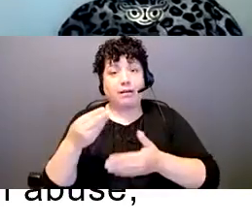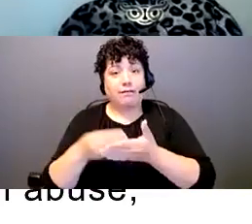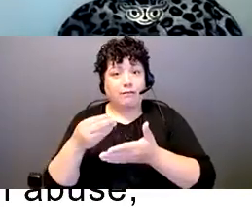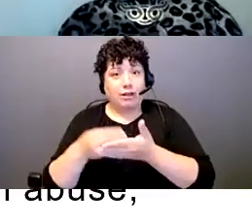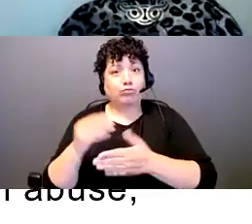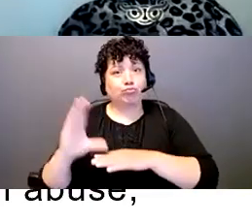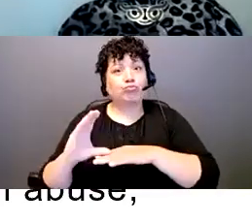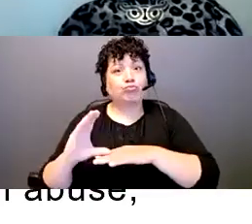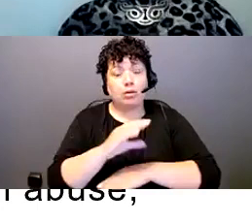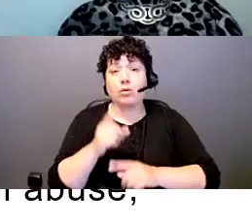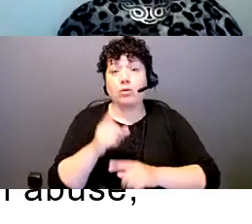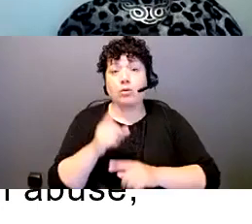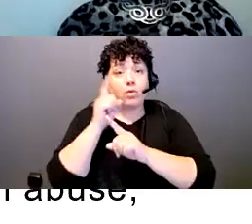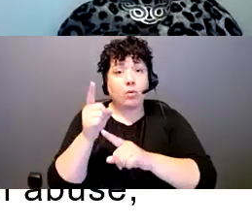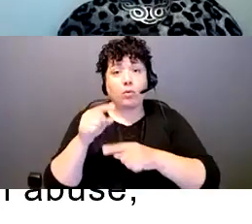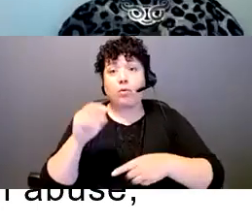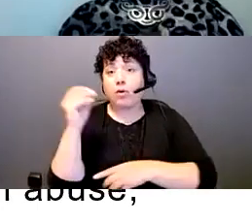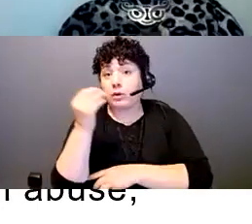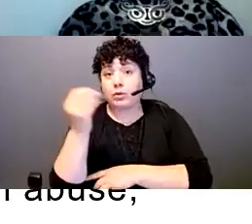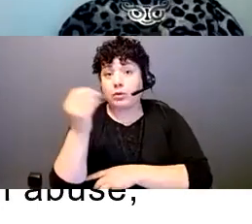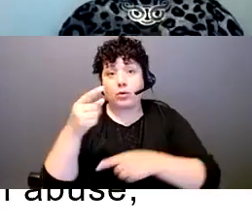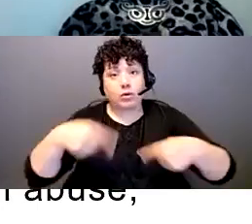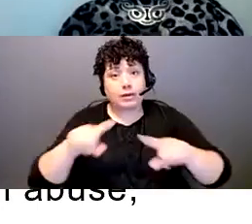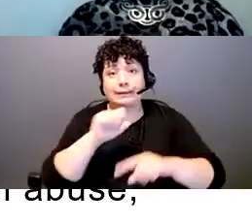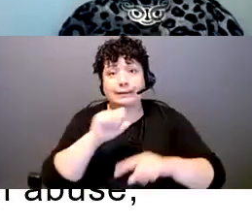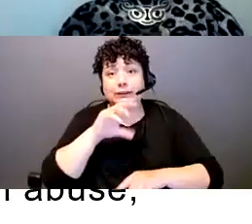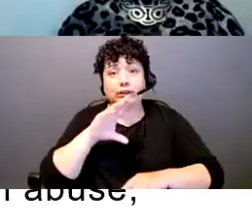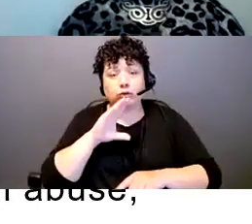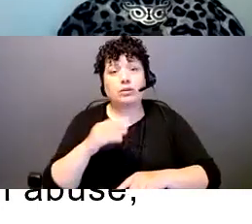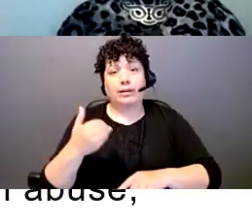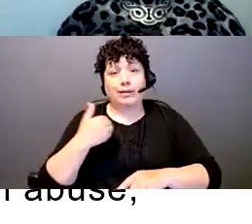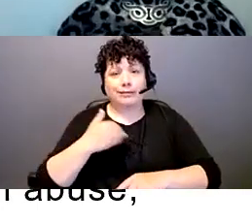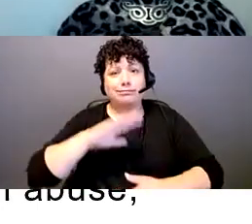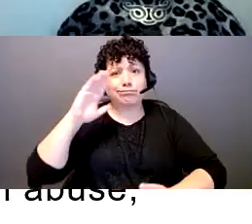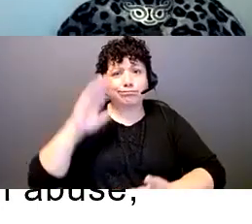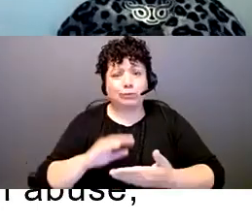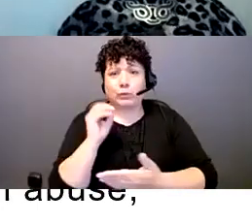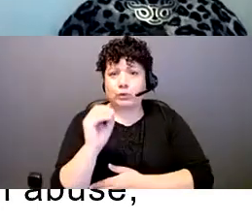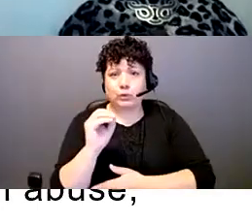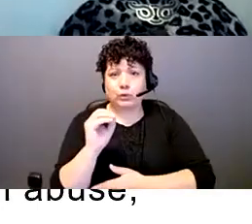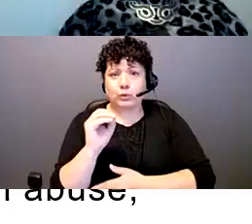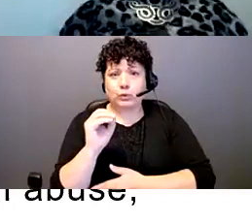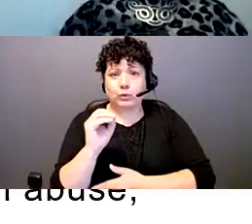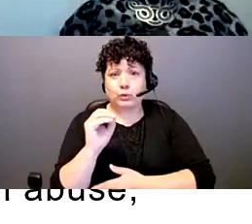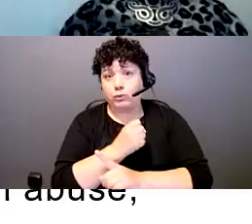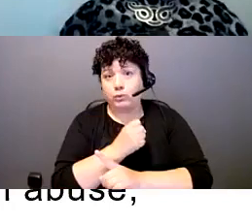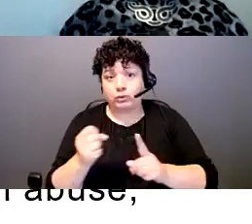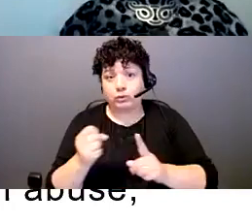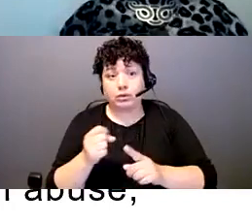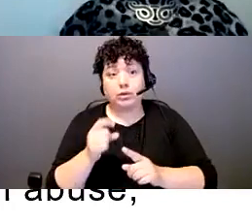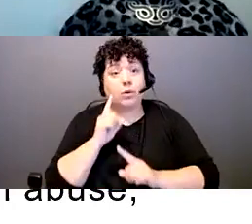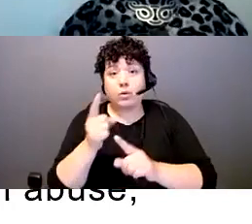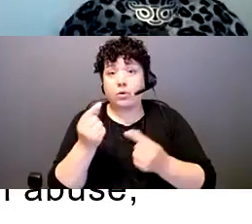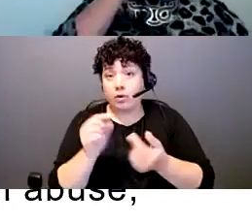all seniors can live free from abuse. And our main job is education and training and working in collaboration